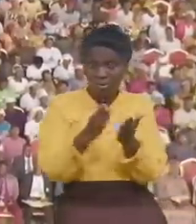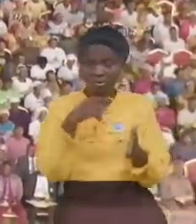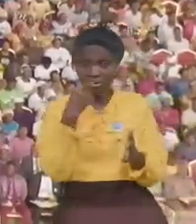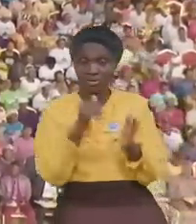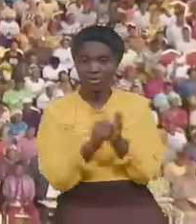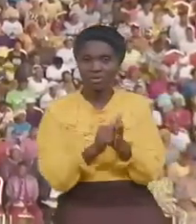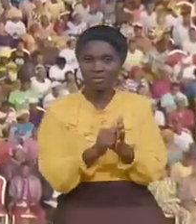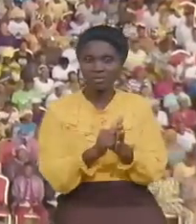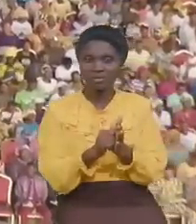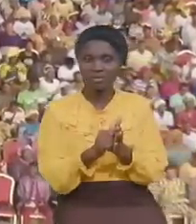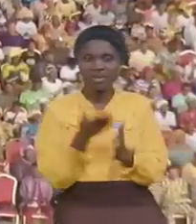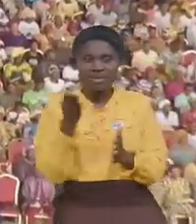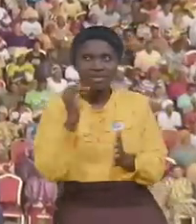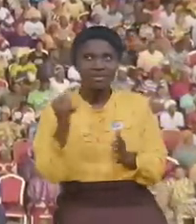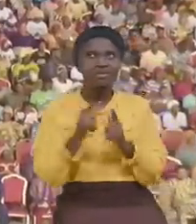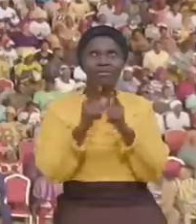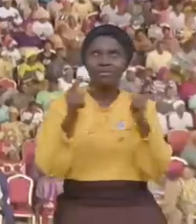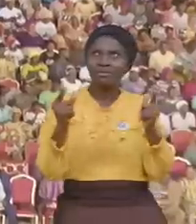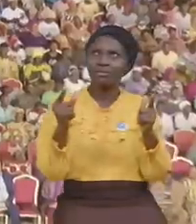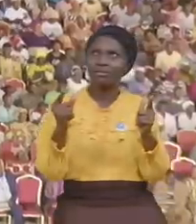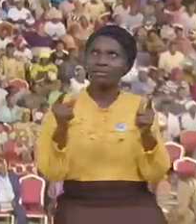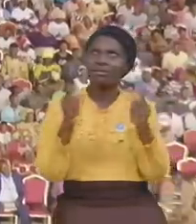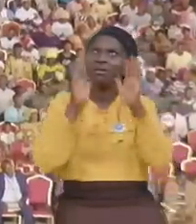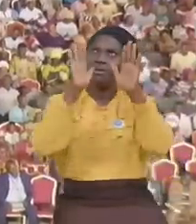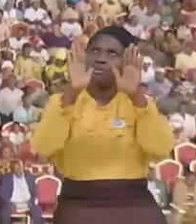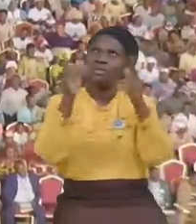there's a great day coming. A great day coming.